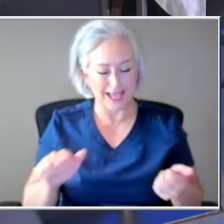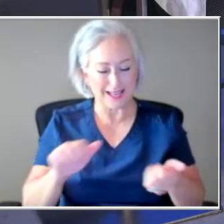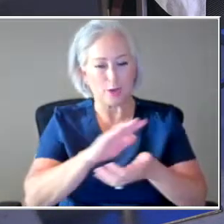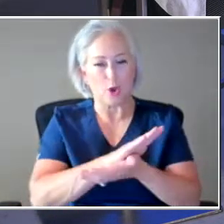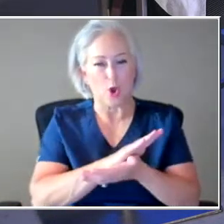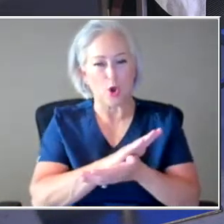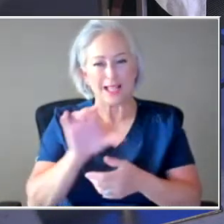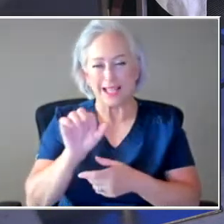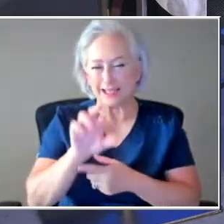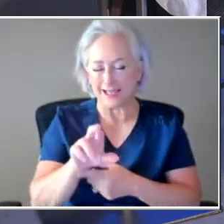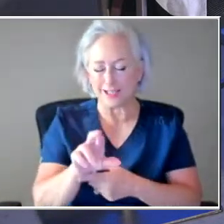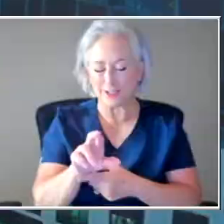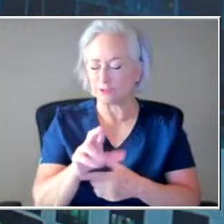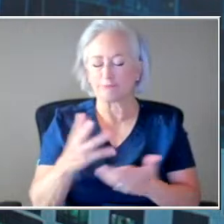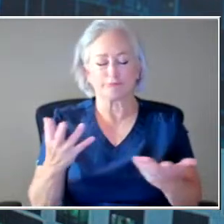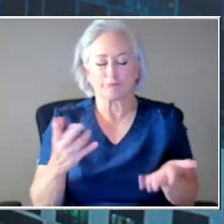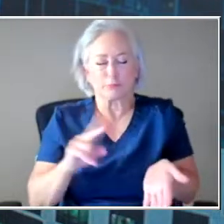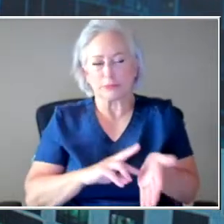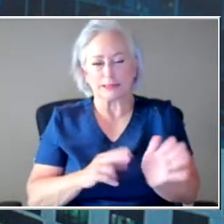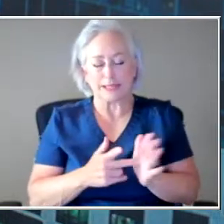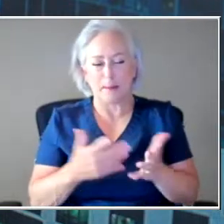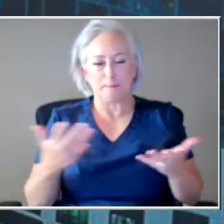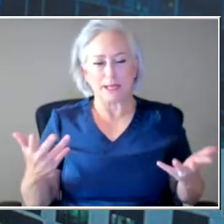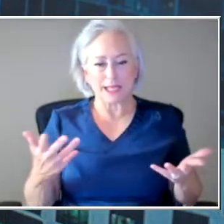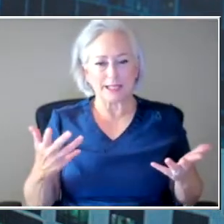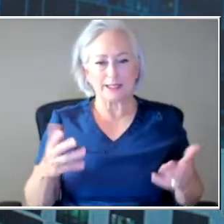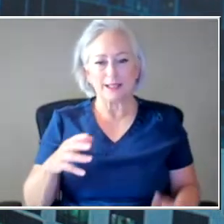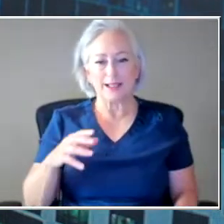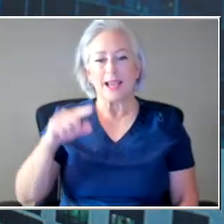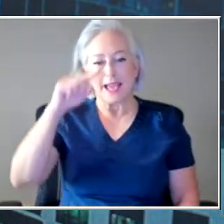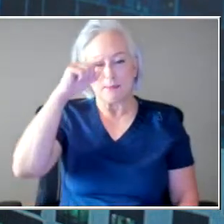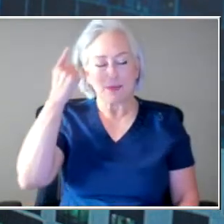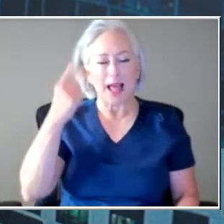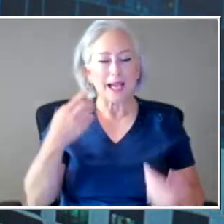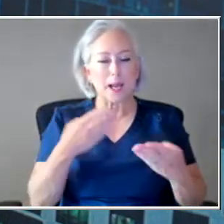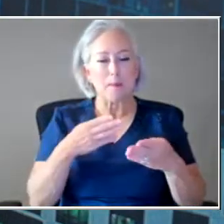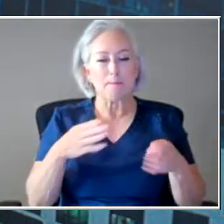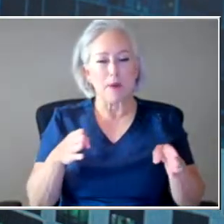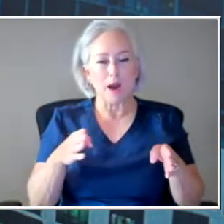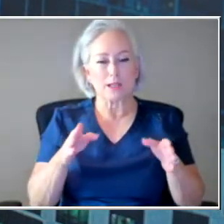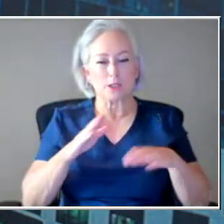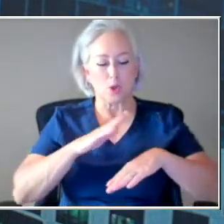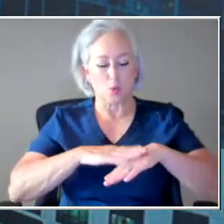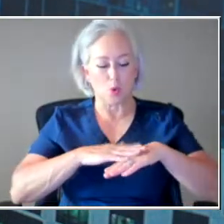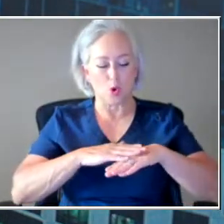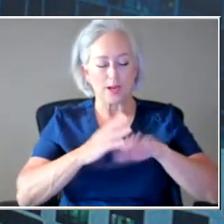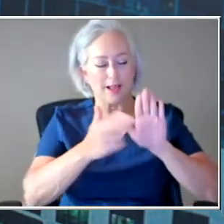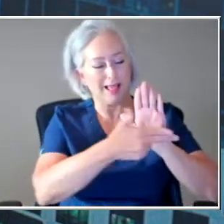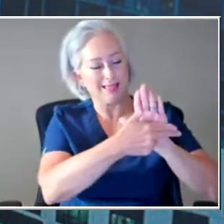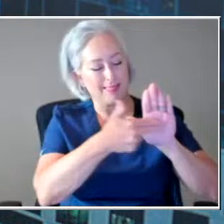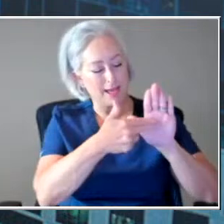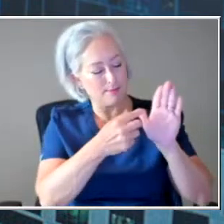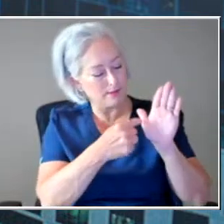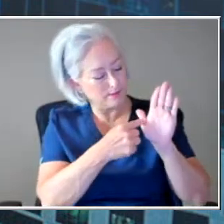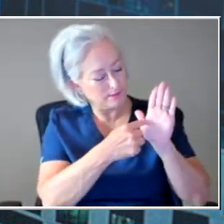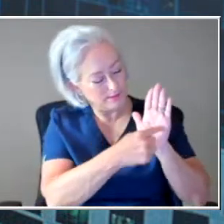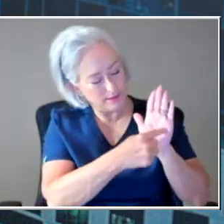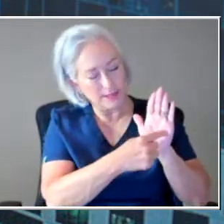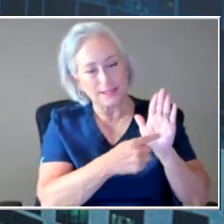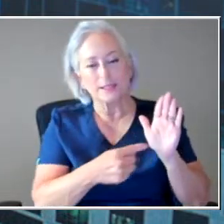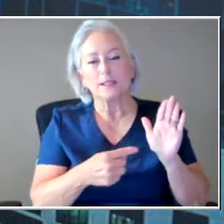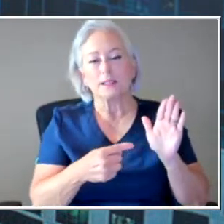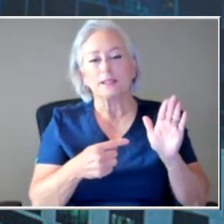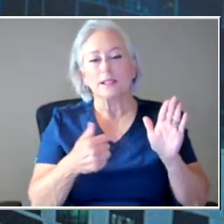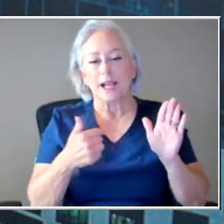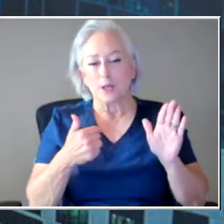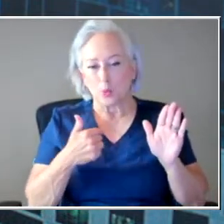like this? Absolutely. A black box warning is in what's called the label and the package insert, and it's something that we are absolutely obligated